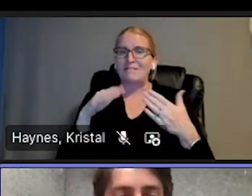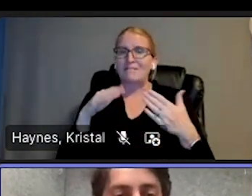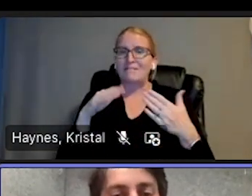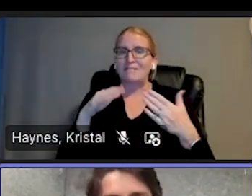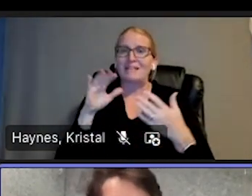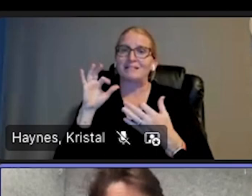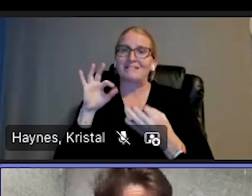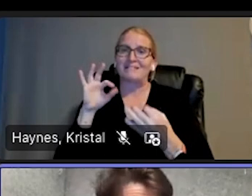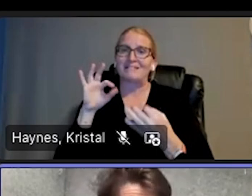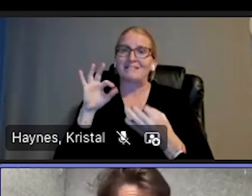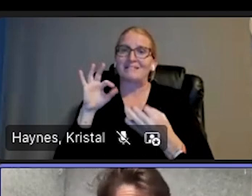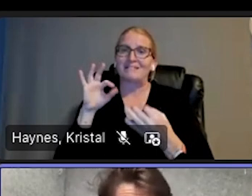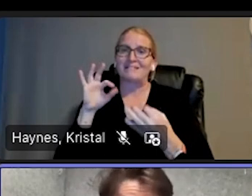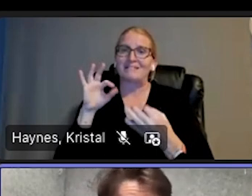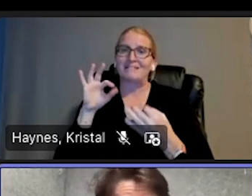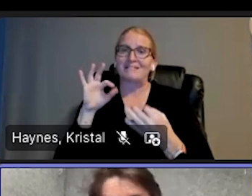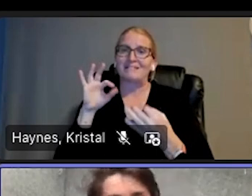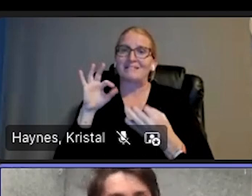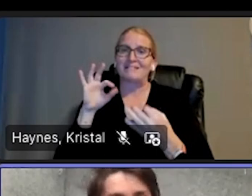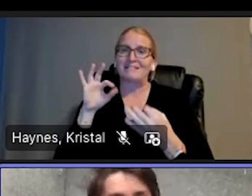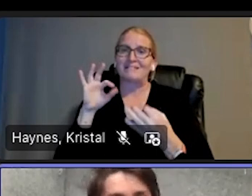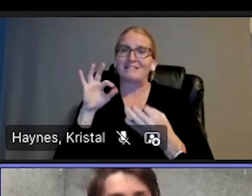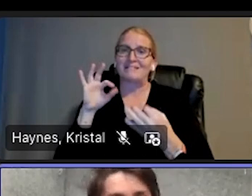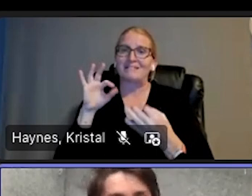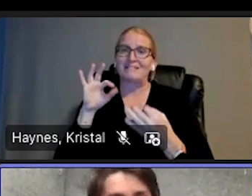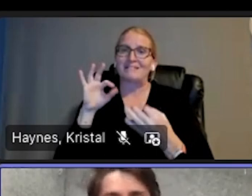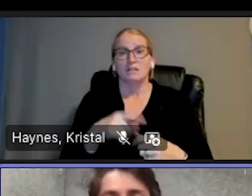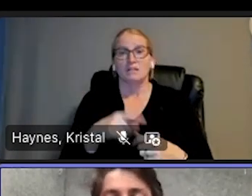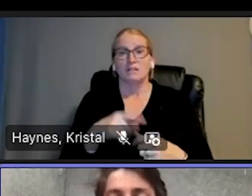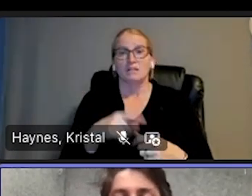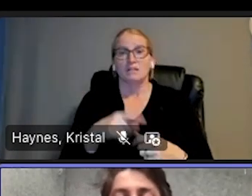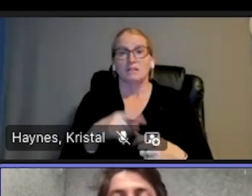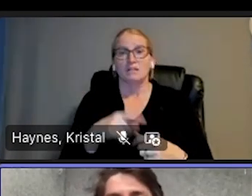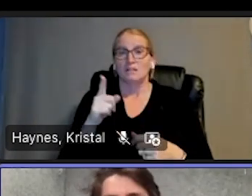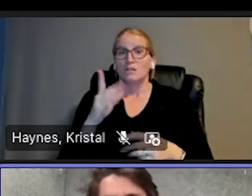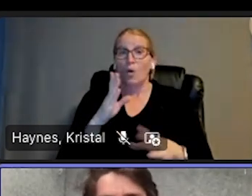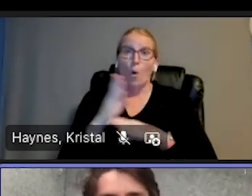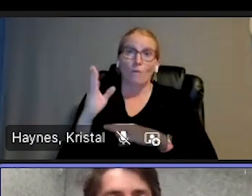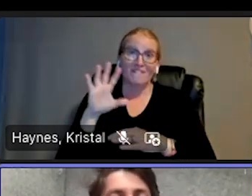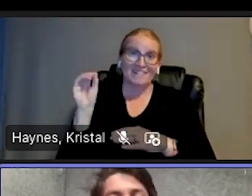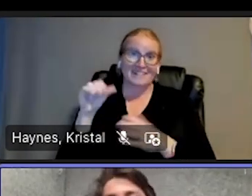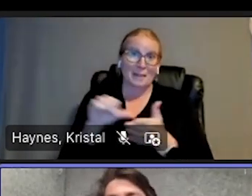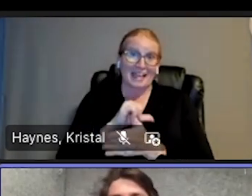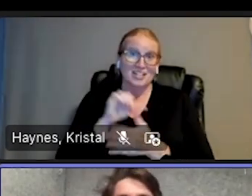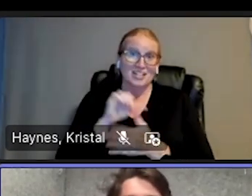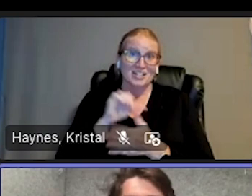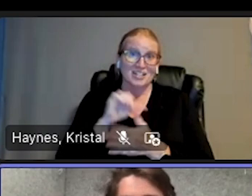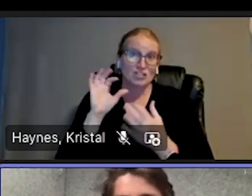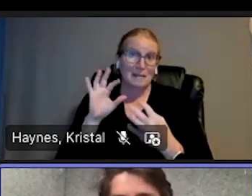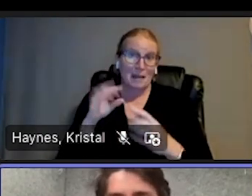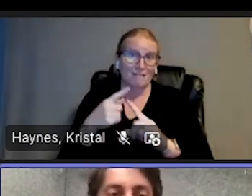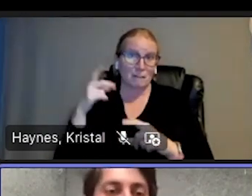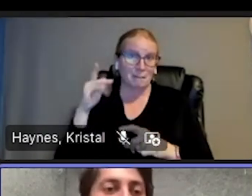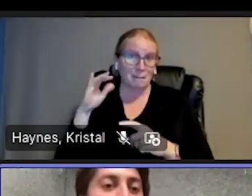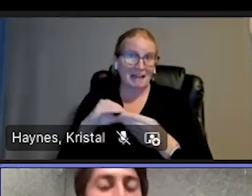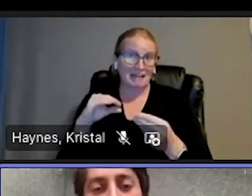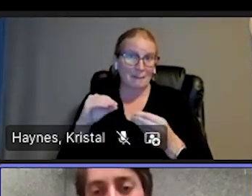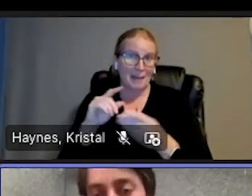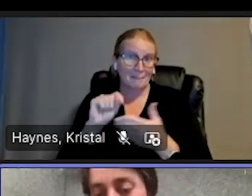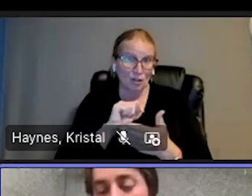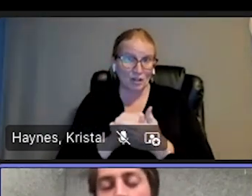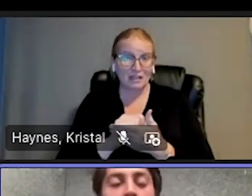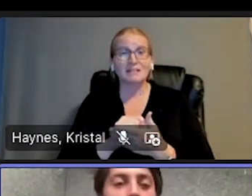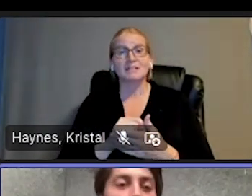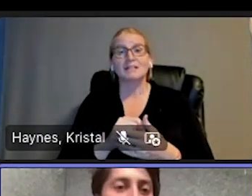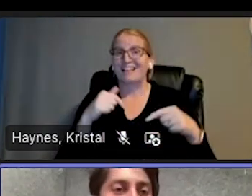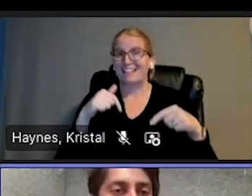Notably, we've gotten over 50 pages of feedback during the public comment period, and this is one of a number of hearings that we're